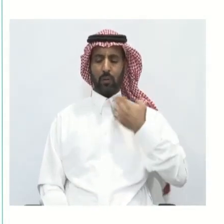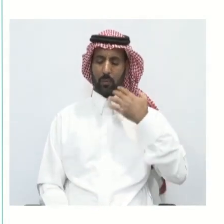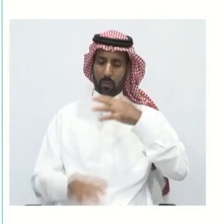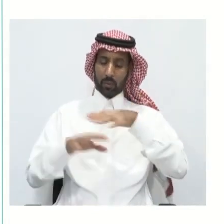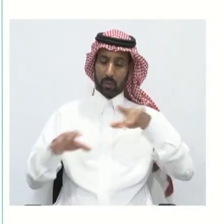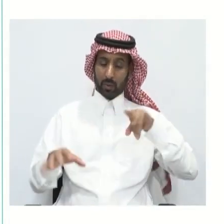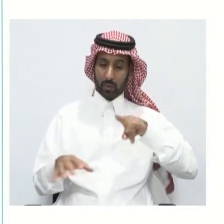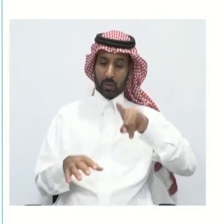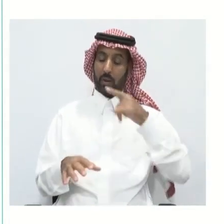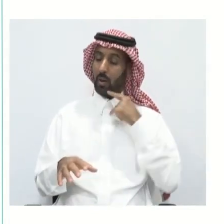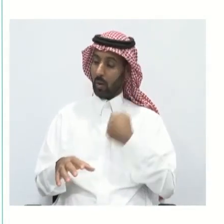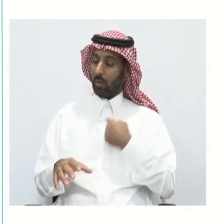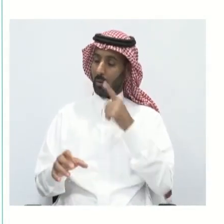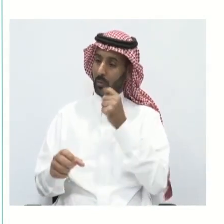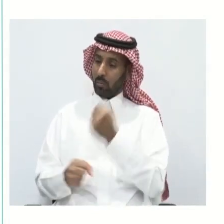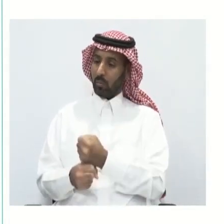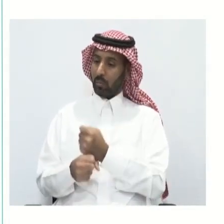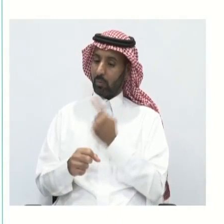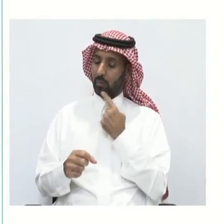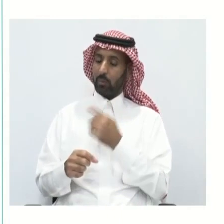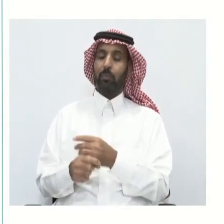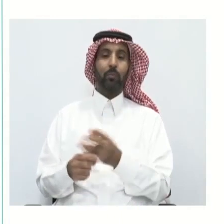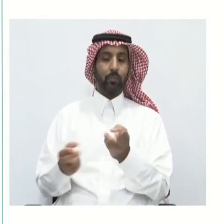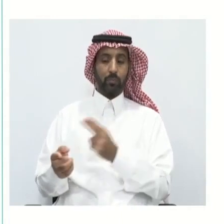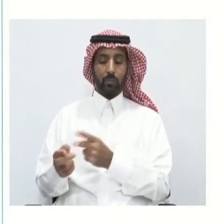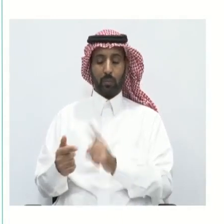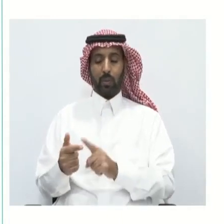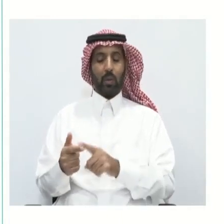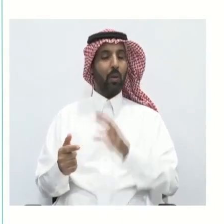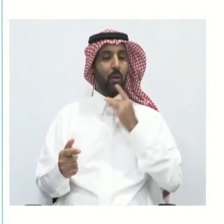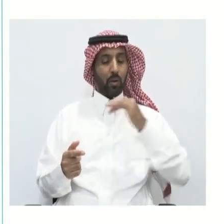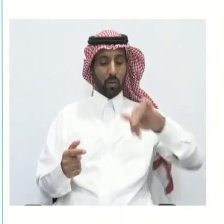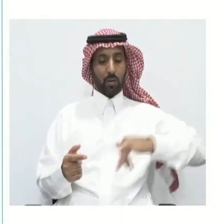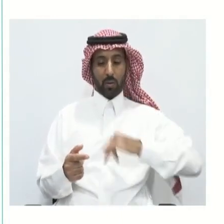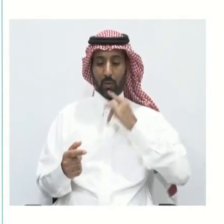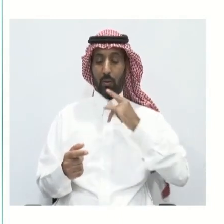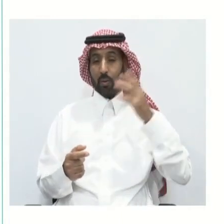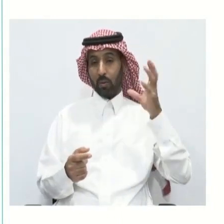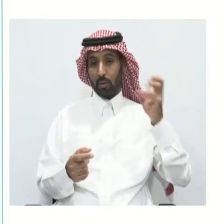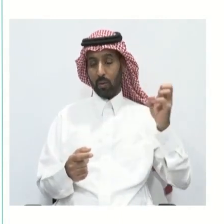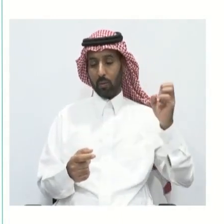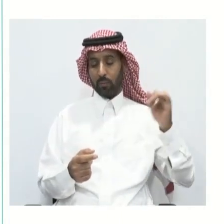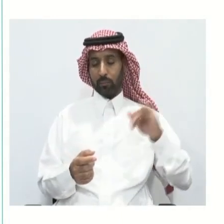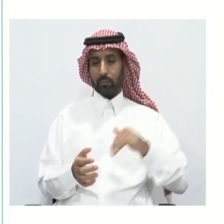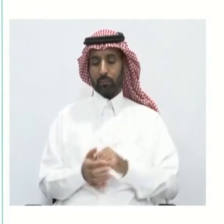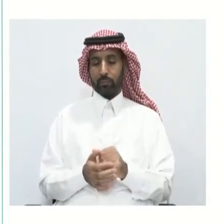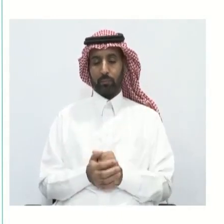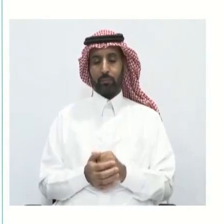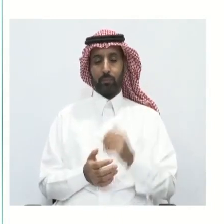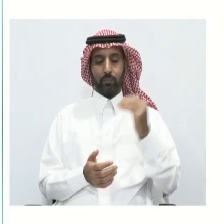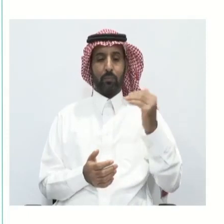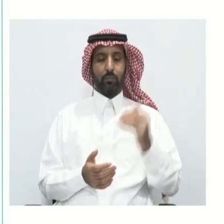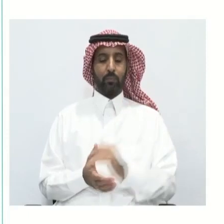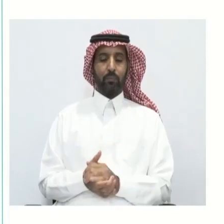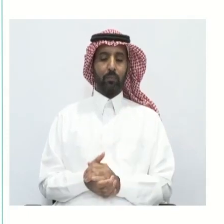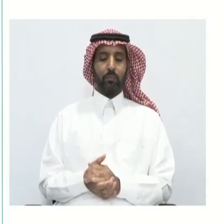are you doing now? My friends are arriving tomorrow. What are you doing tonight? So these are the forms